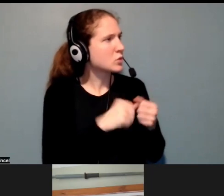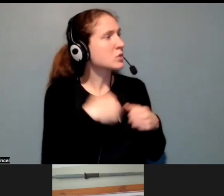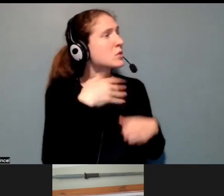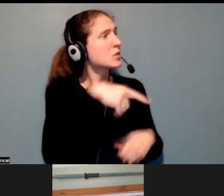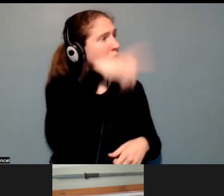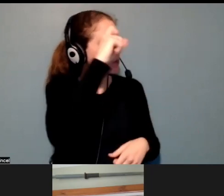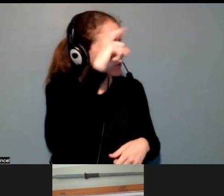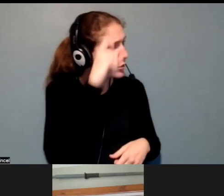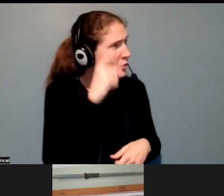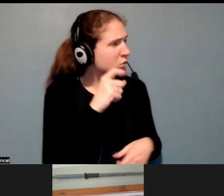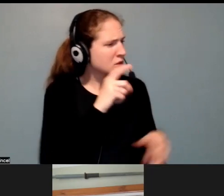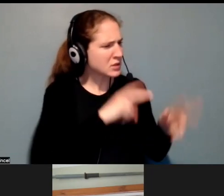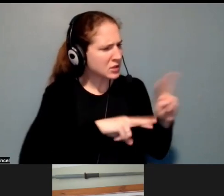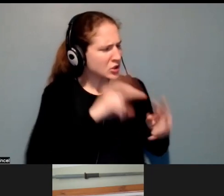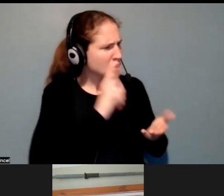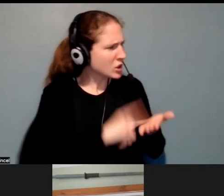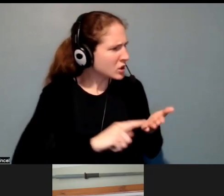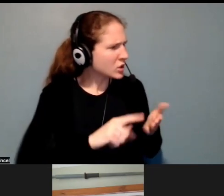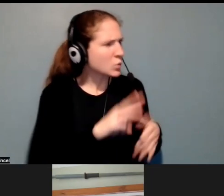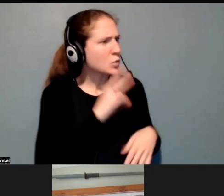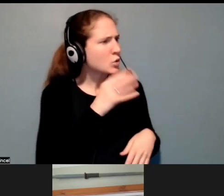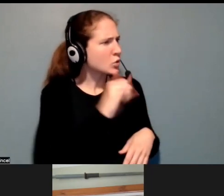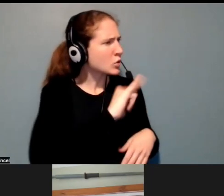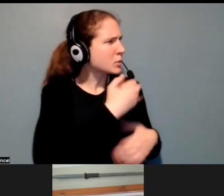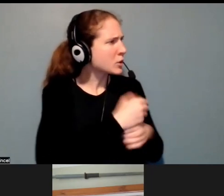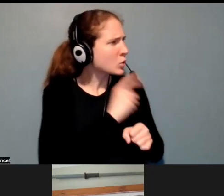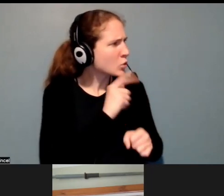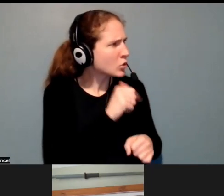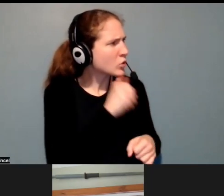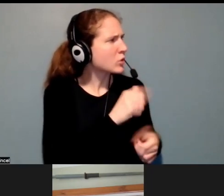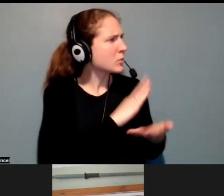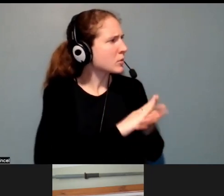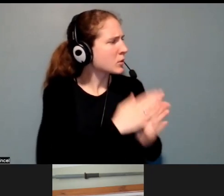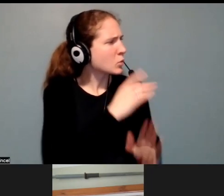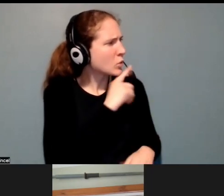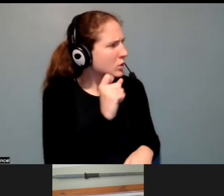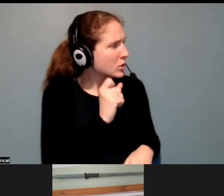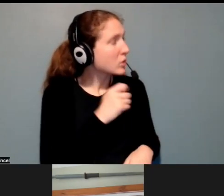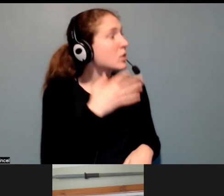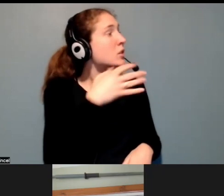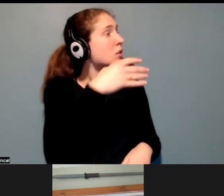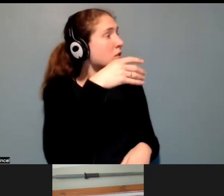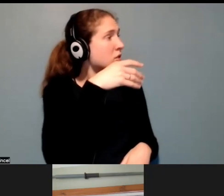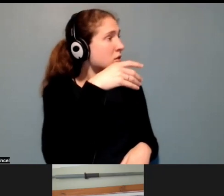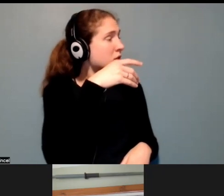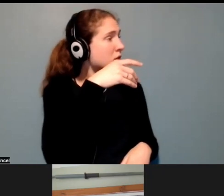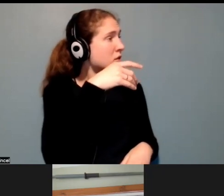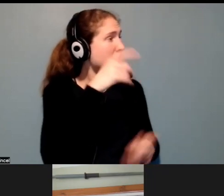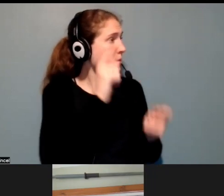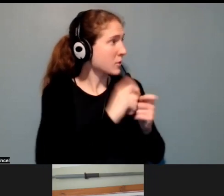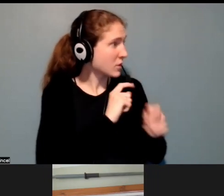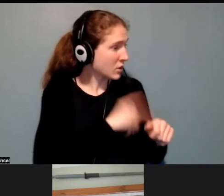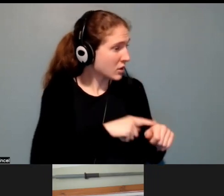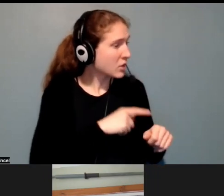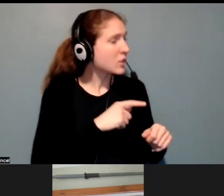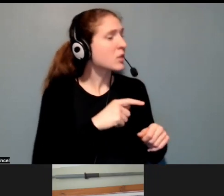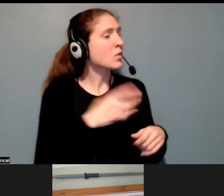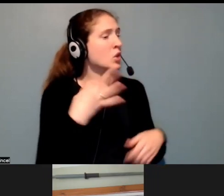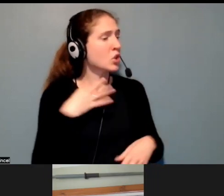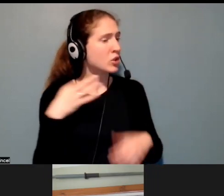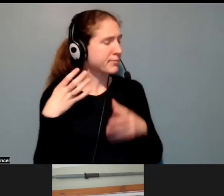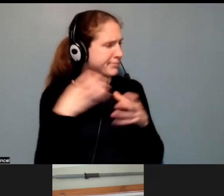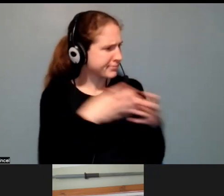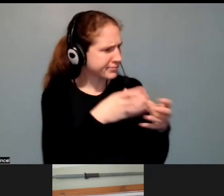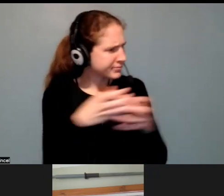and make sure they don't dry up. And then once it's hatching season, you have to have volunteers, several times a day go around and check the nests and make sure